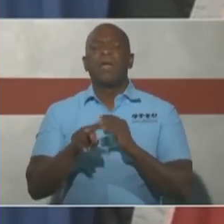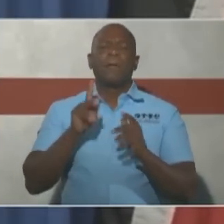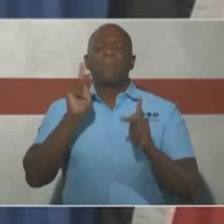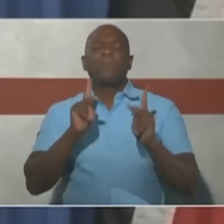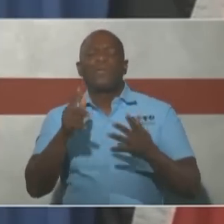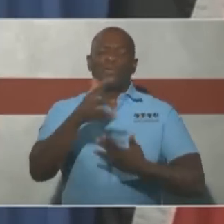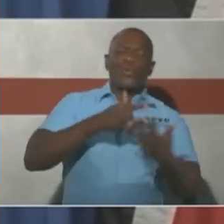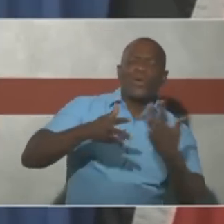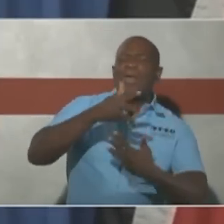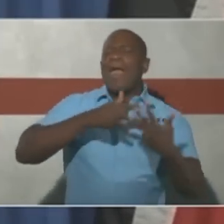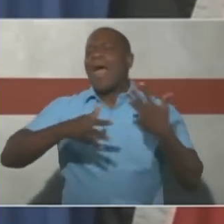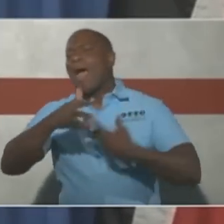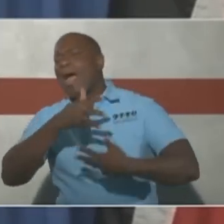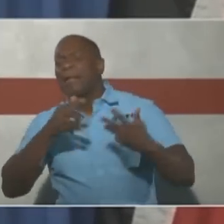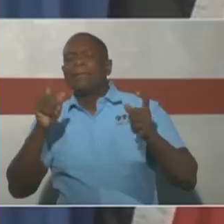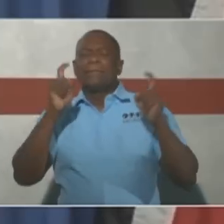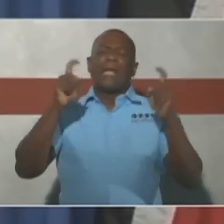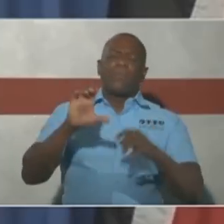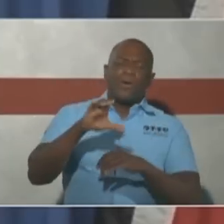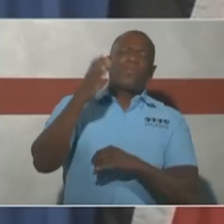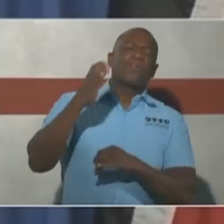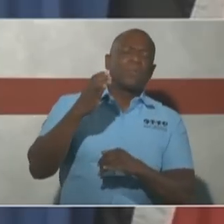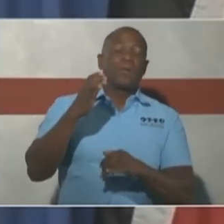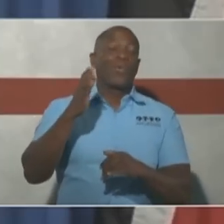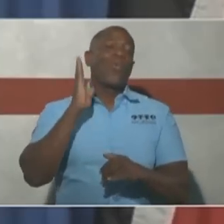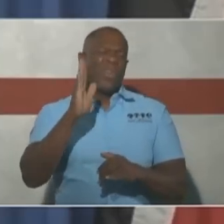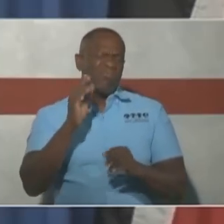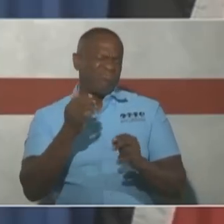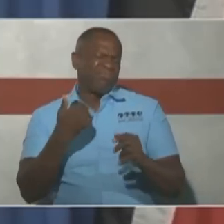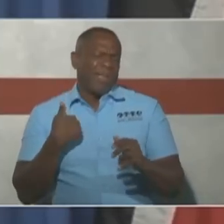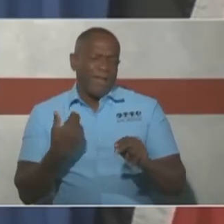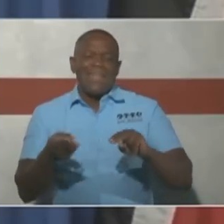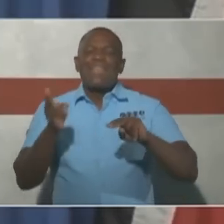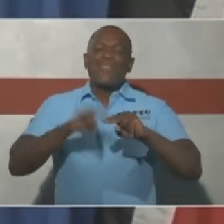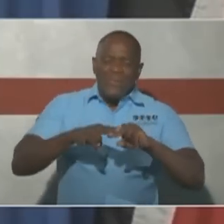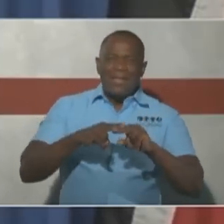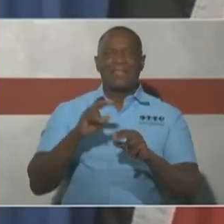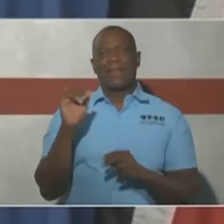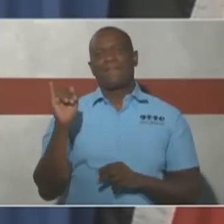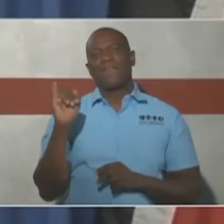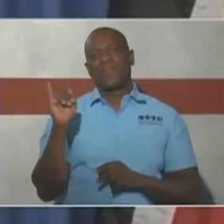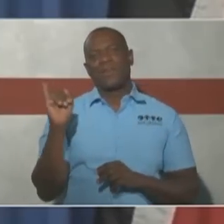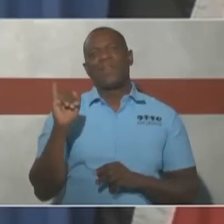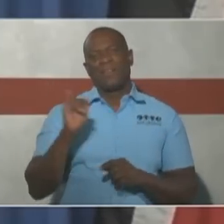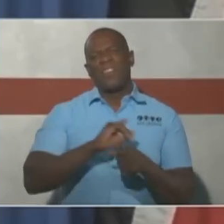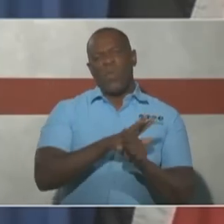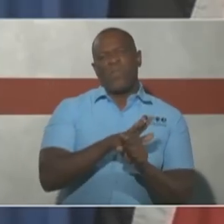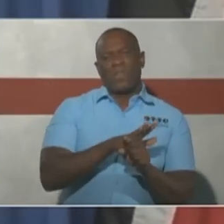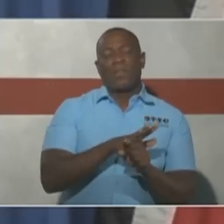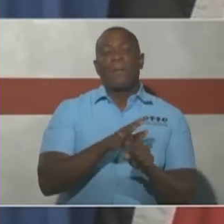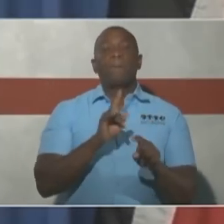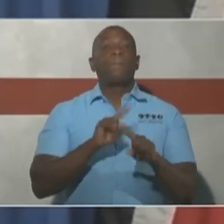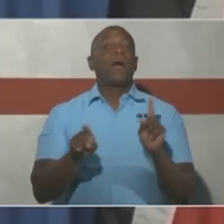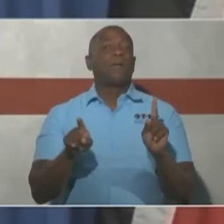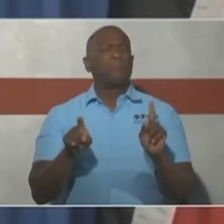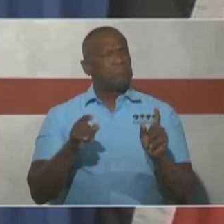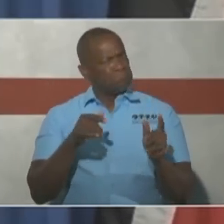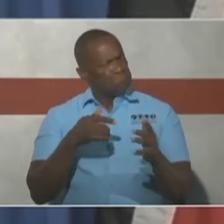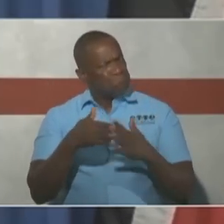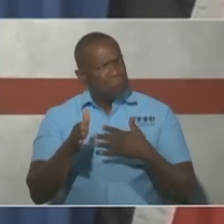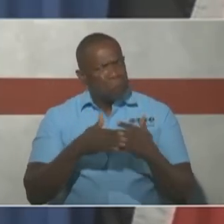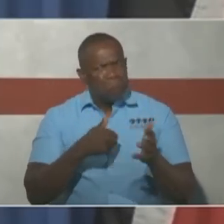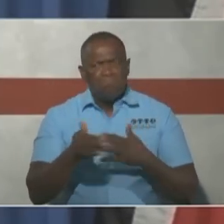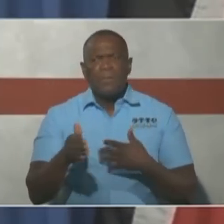socialization, the mixing, the closeness, that some more infections would have taken place. But even so, the population,